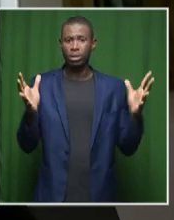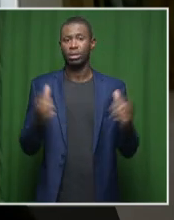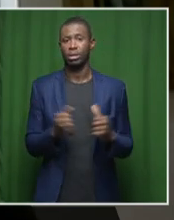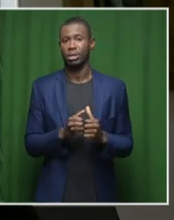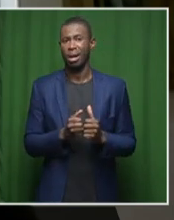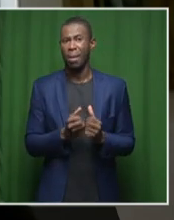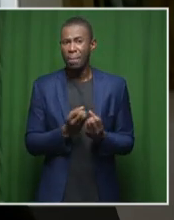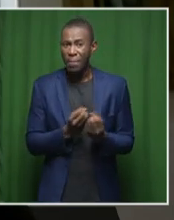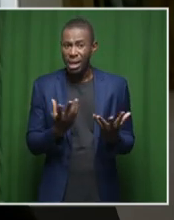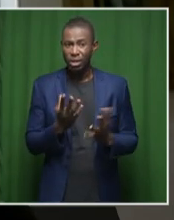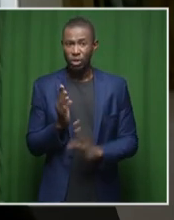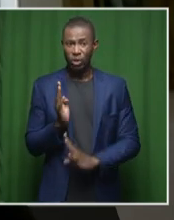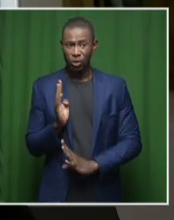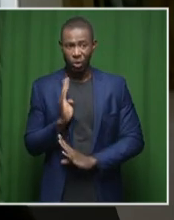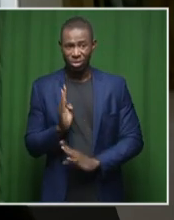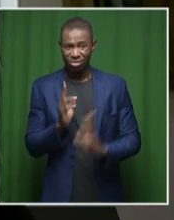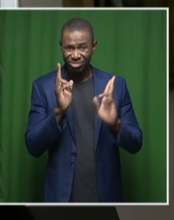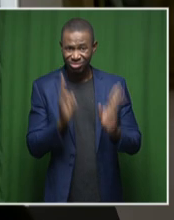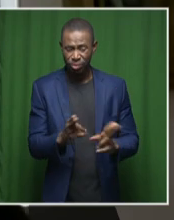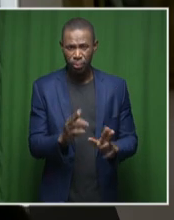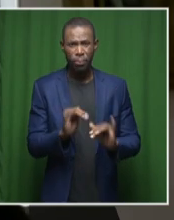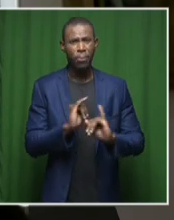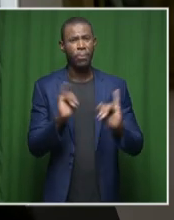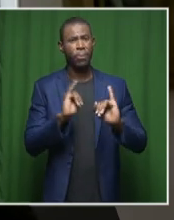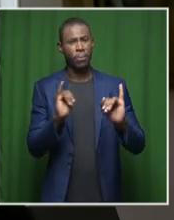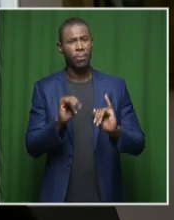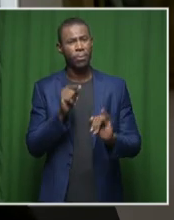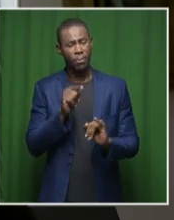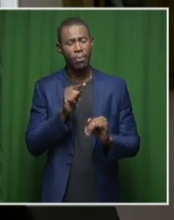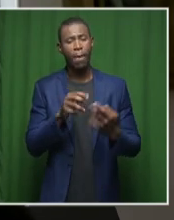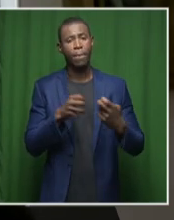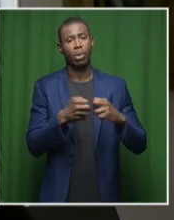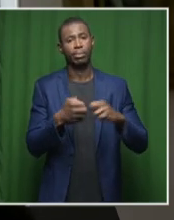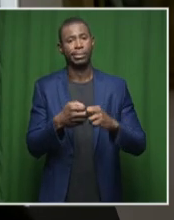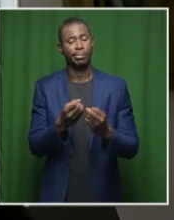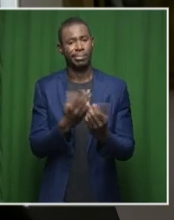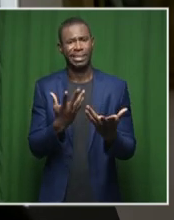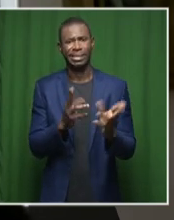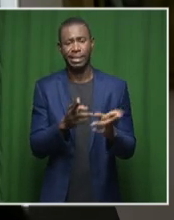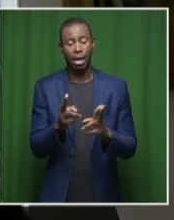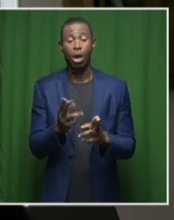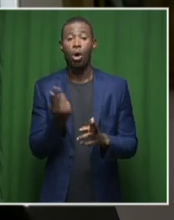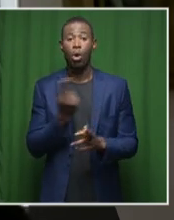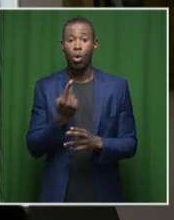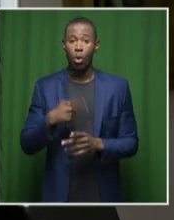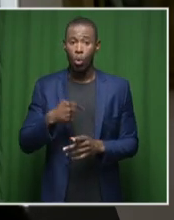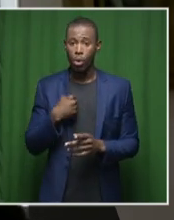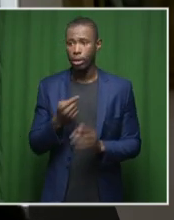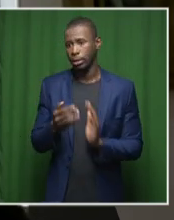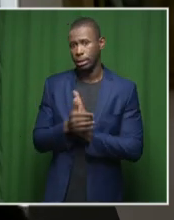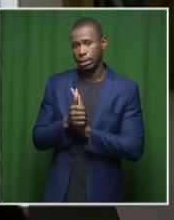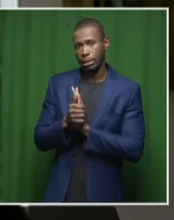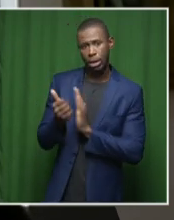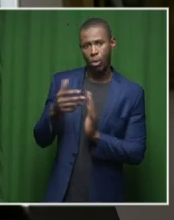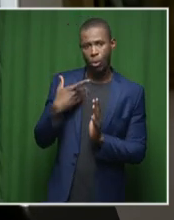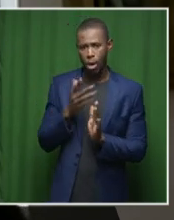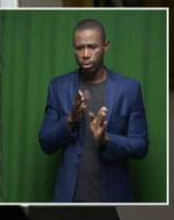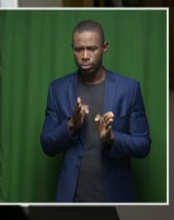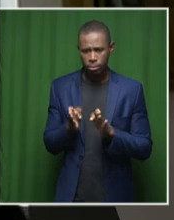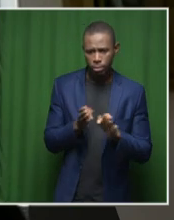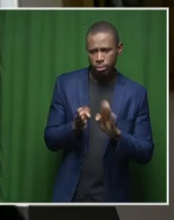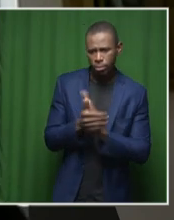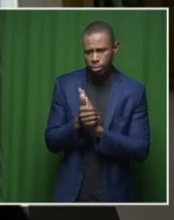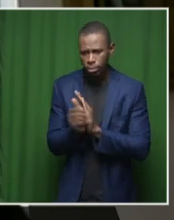one of the key points of the South African way of war. And then also, we are maneuverists. We like to conduct maneuver type